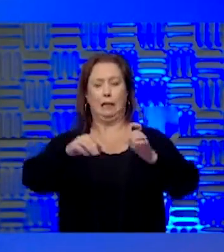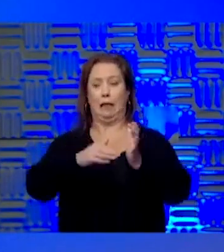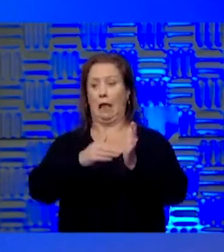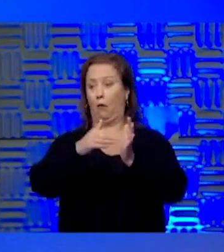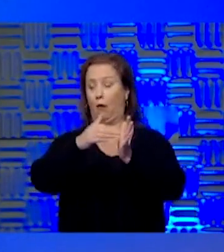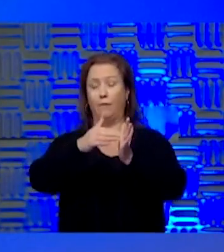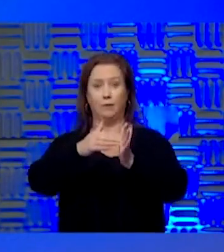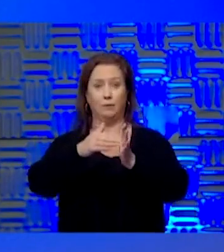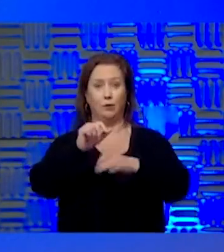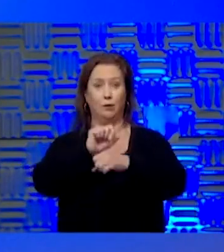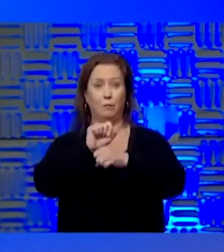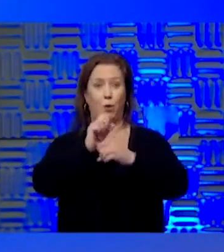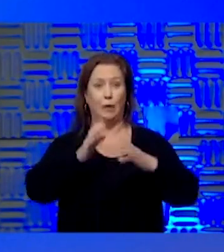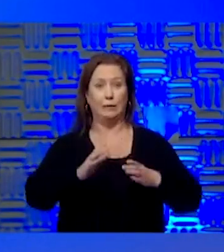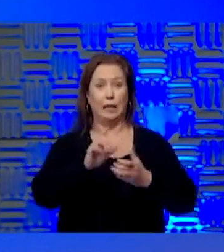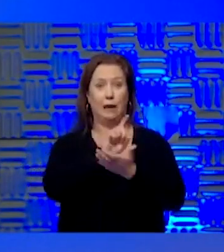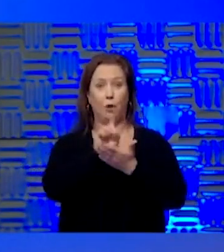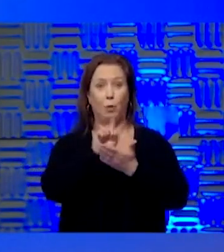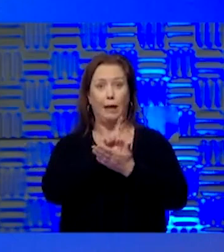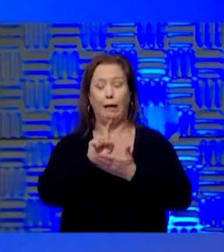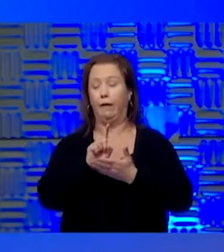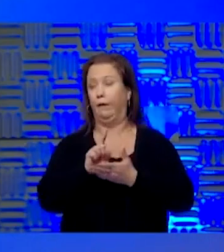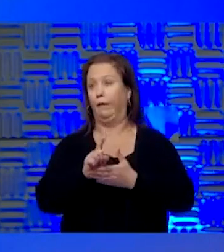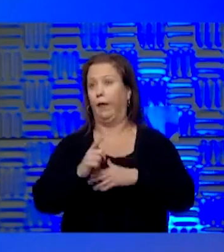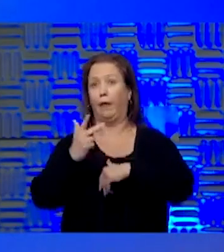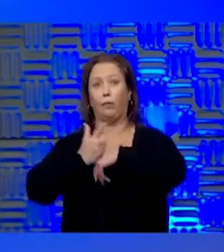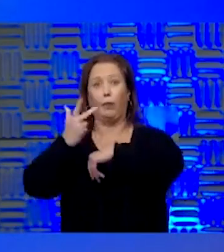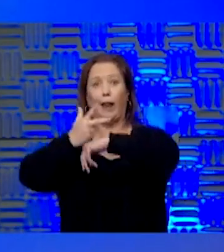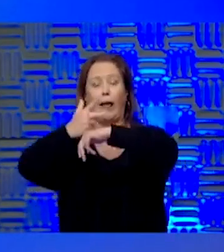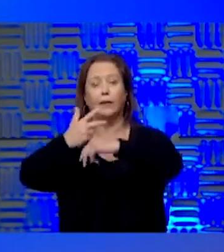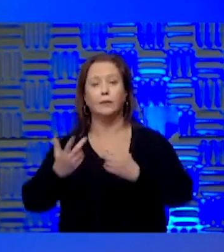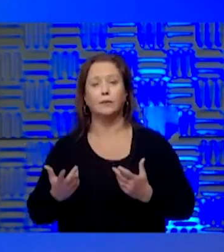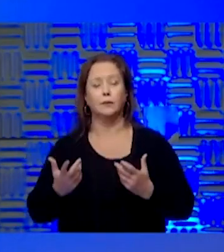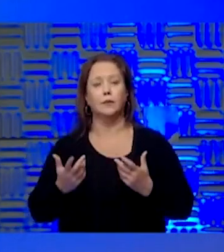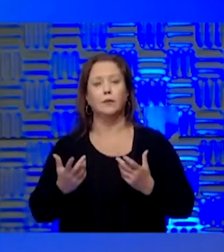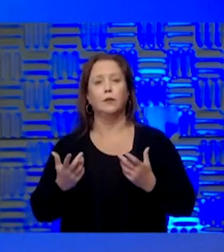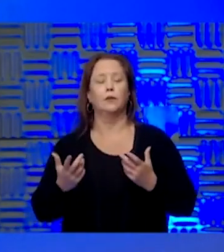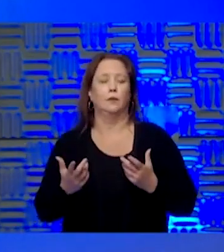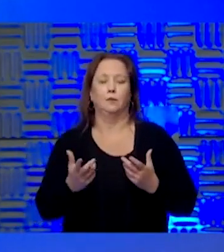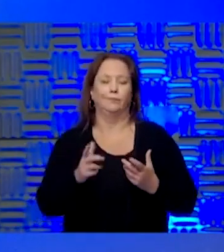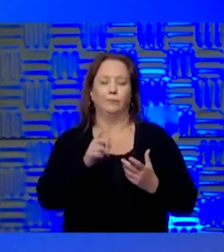test the employees? Is it every week? Is it every 3 days? It's probably not